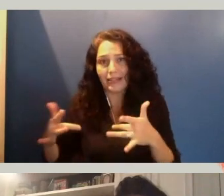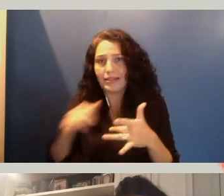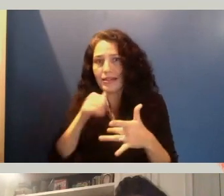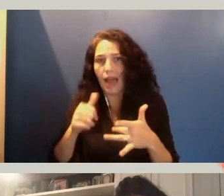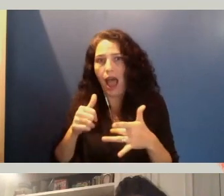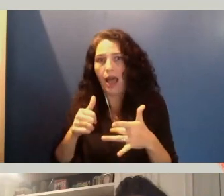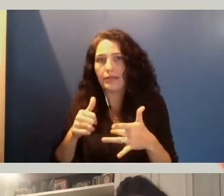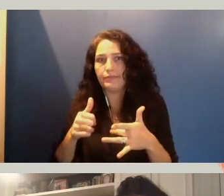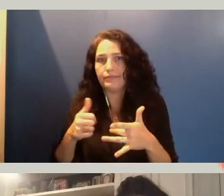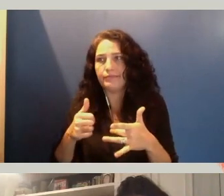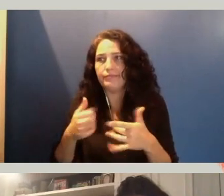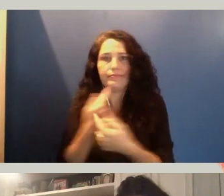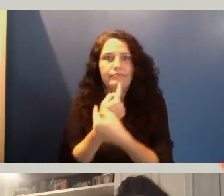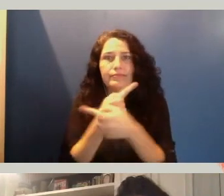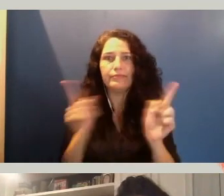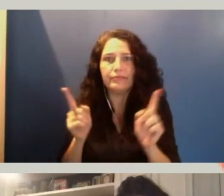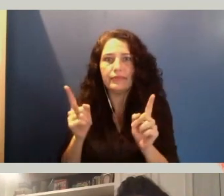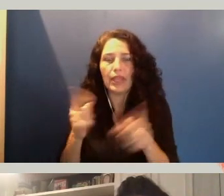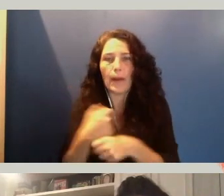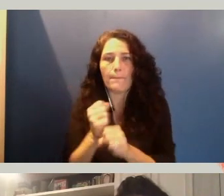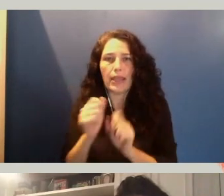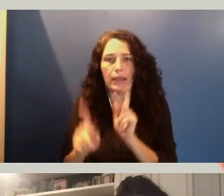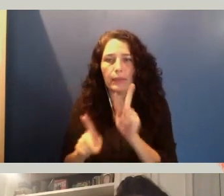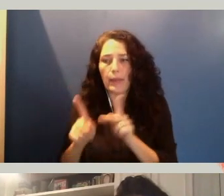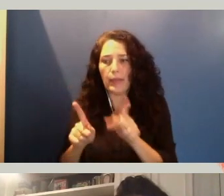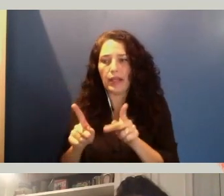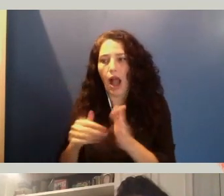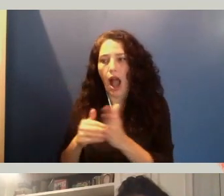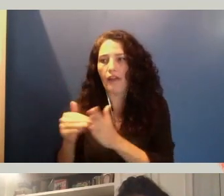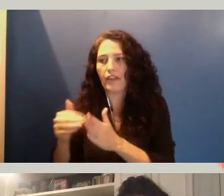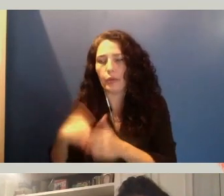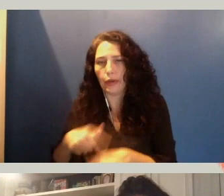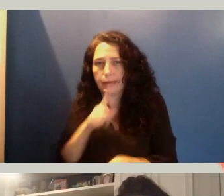that leads to inequitable deals many times.